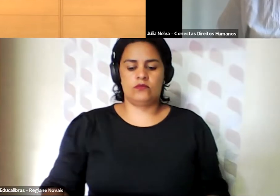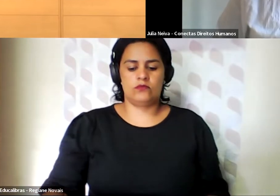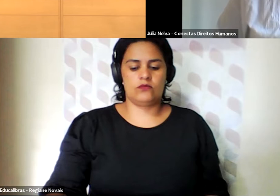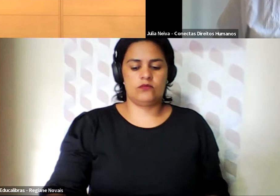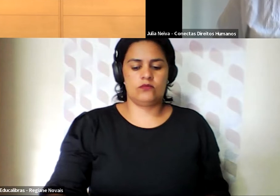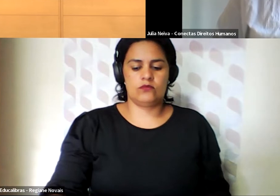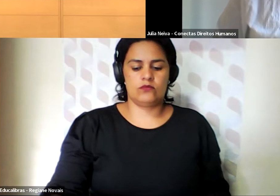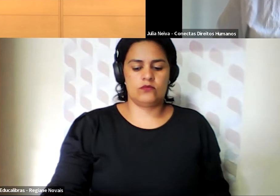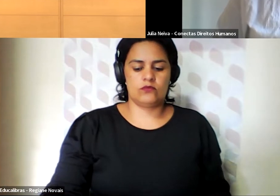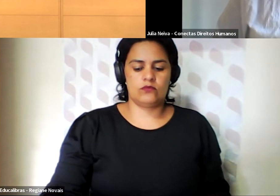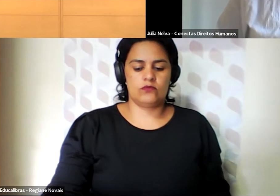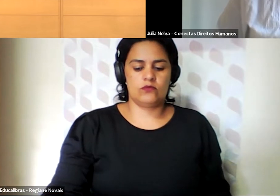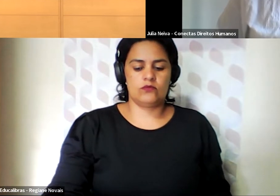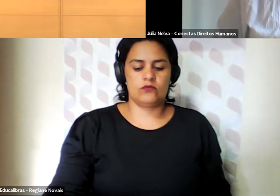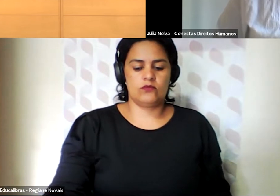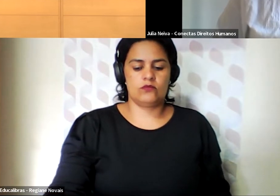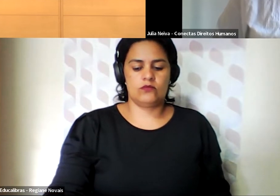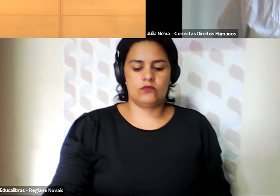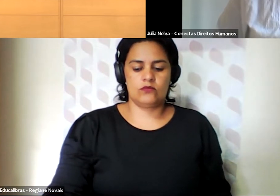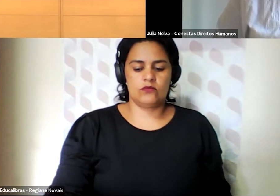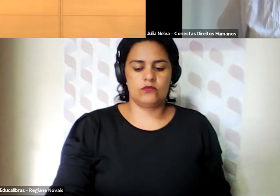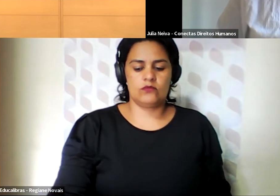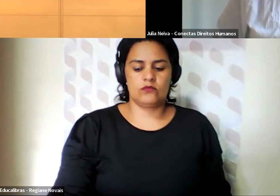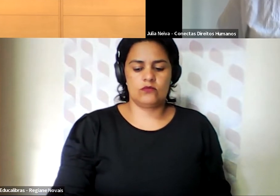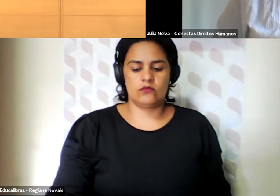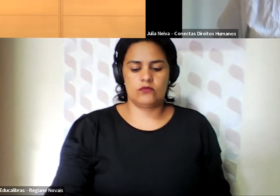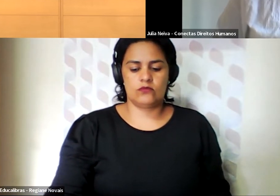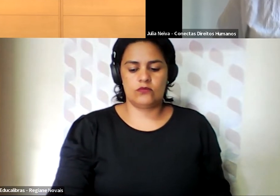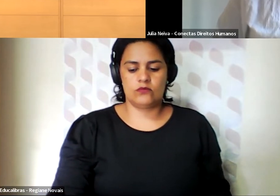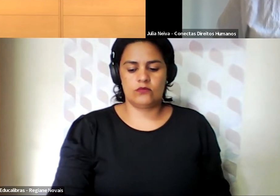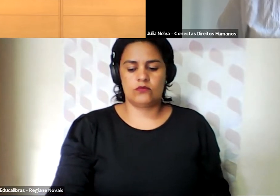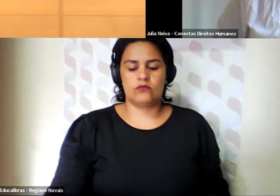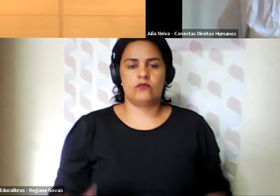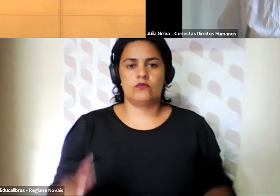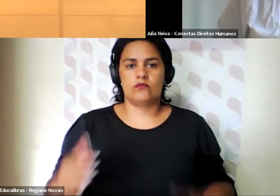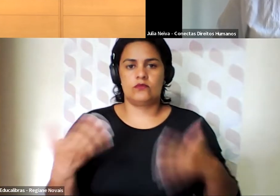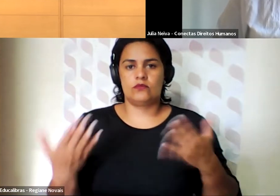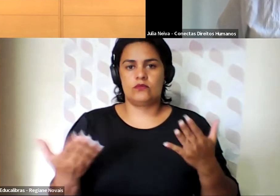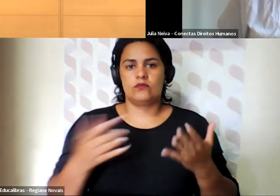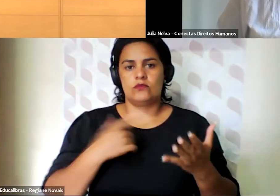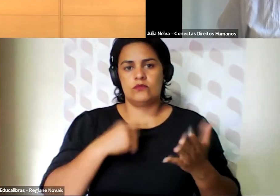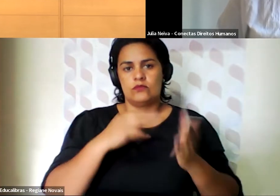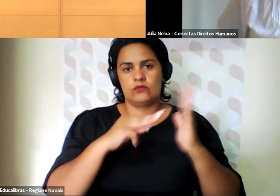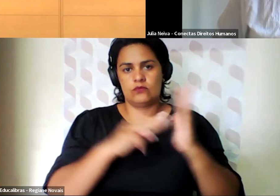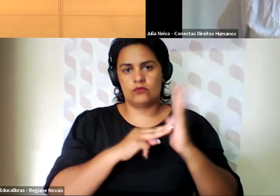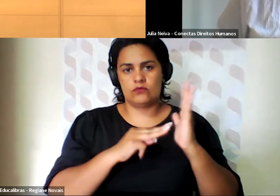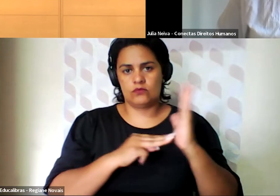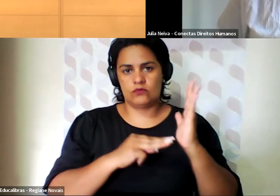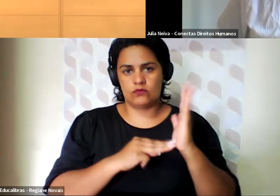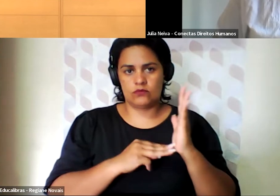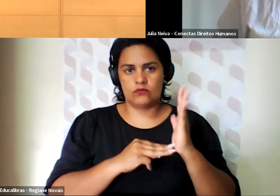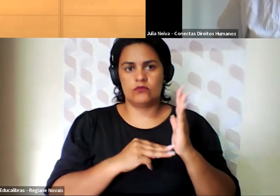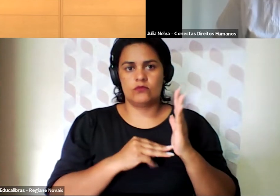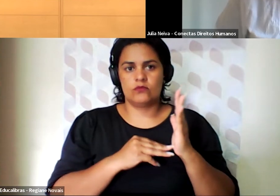pricing is when you have a multinational company doing business with itself, with its own